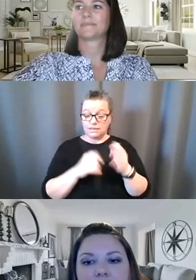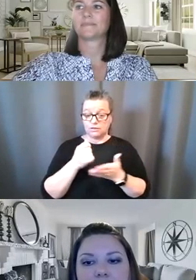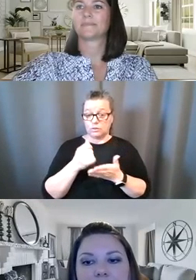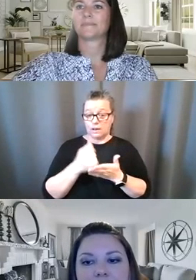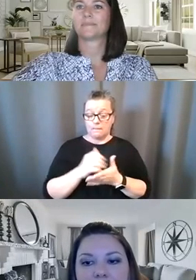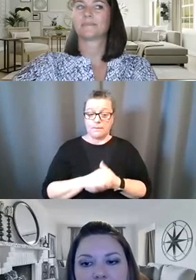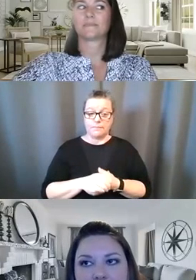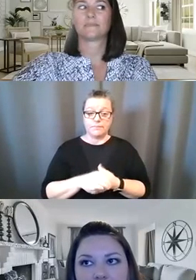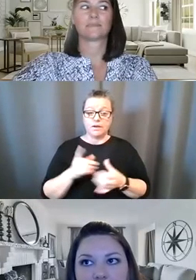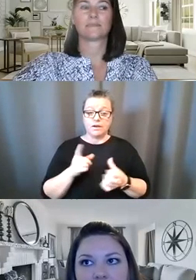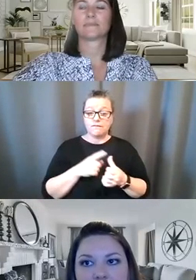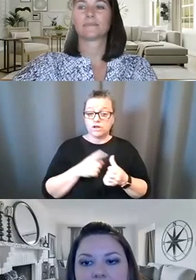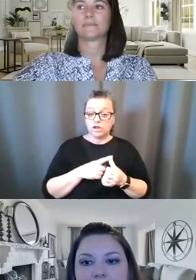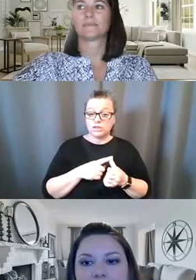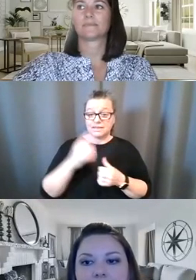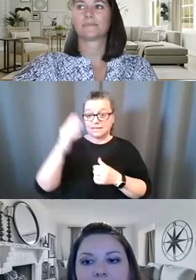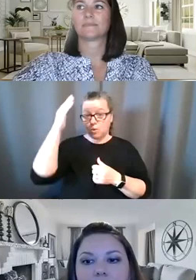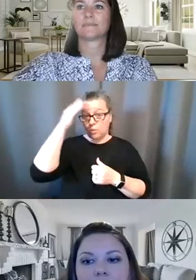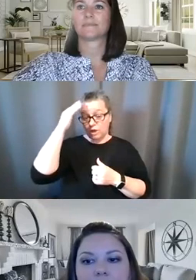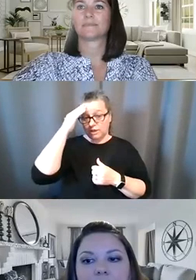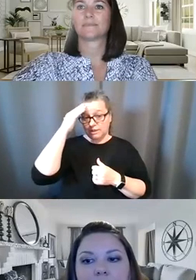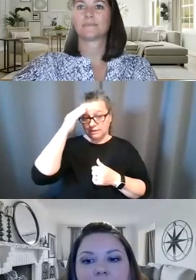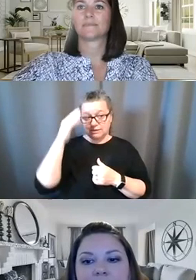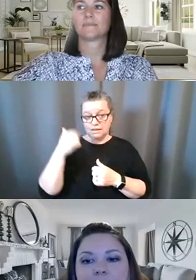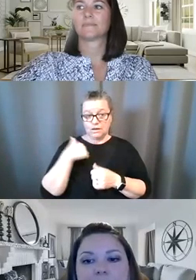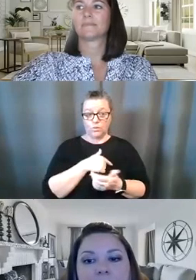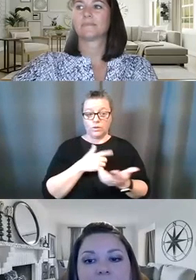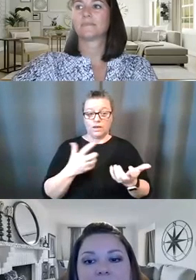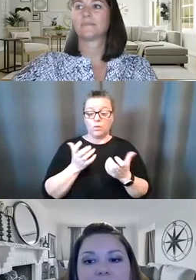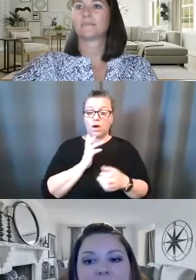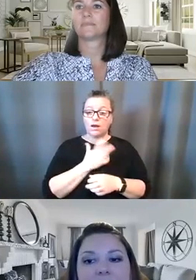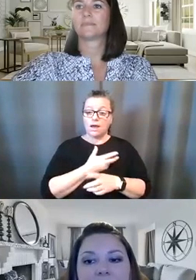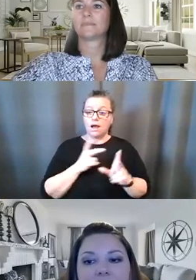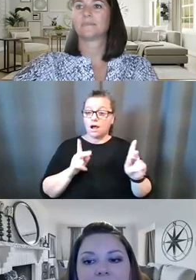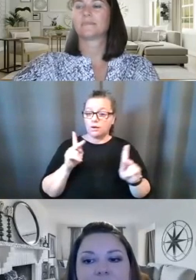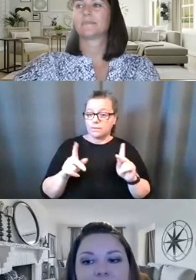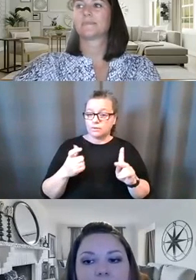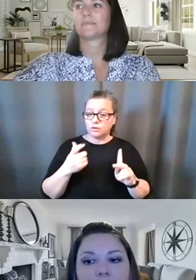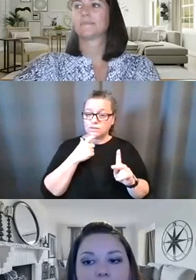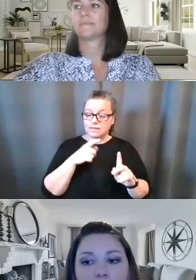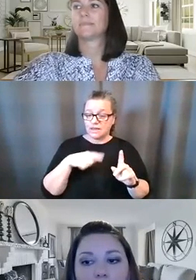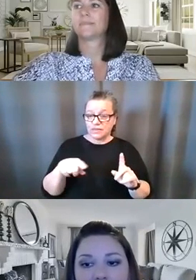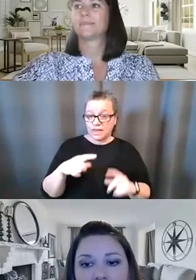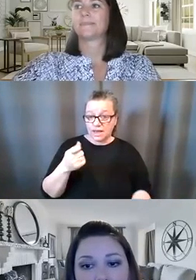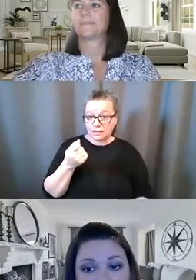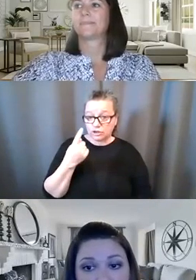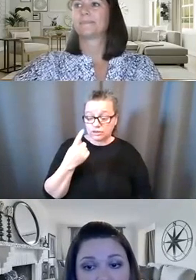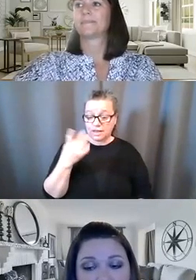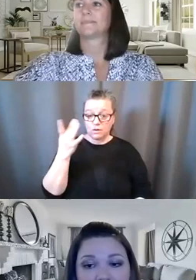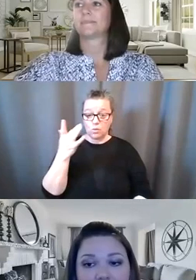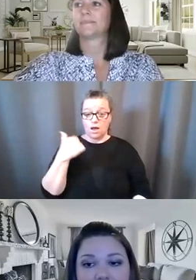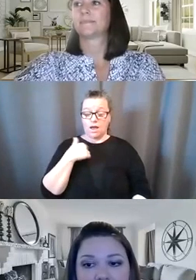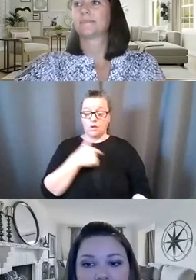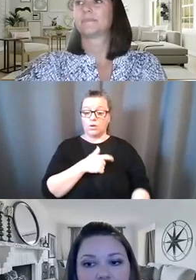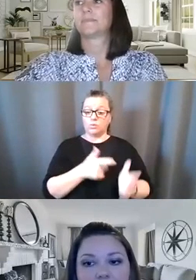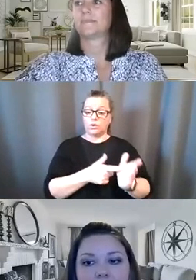out. First up is awareness. We want our people to be able to say that they understand why required refresher